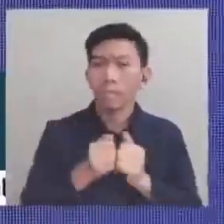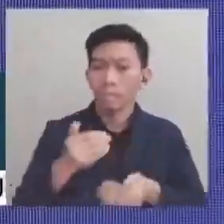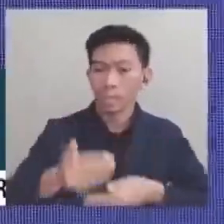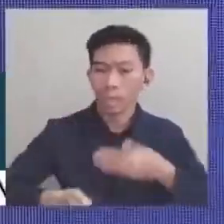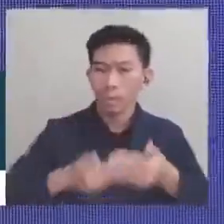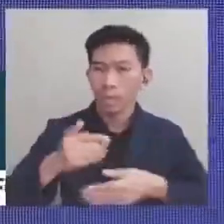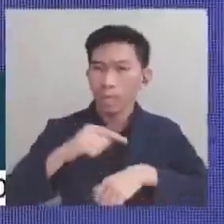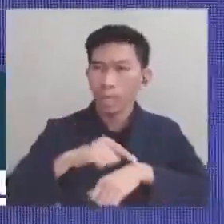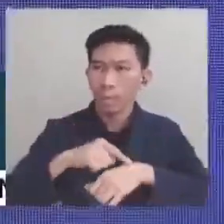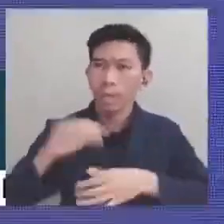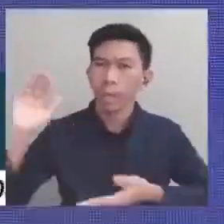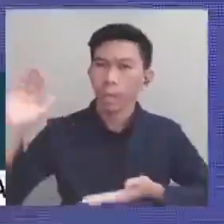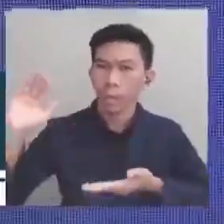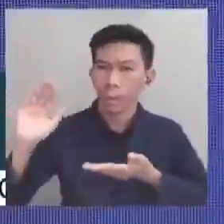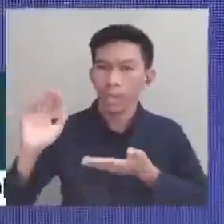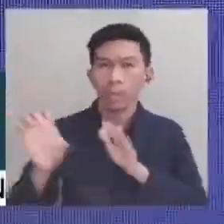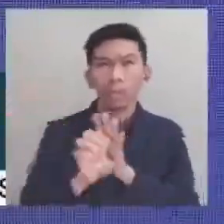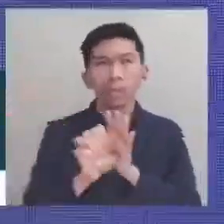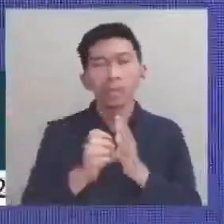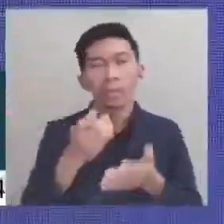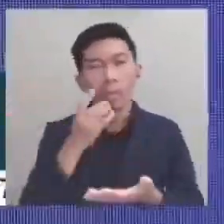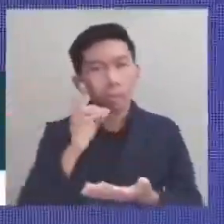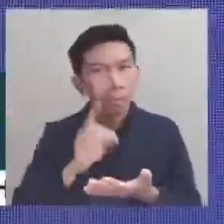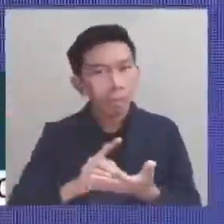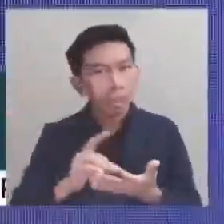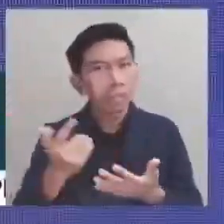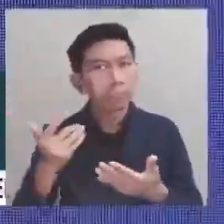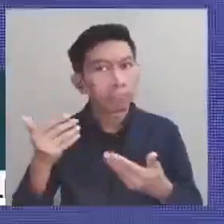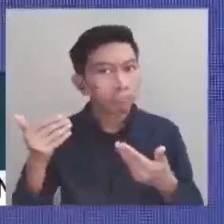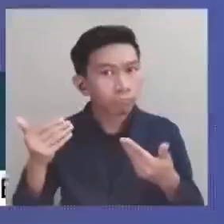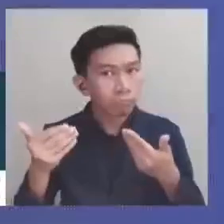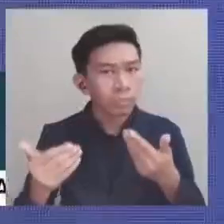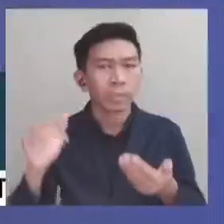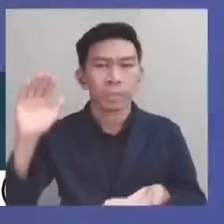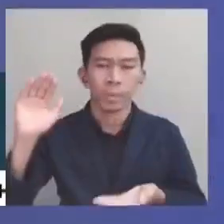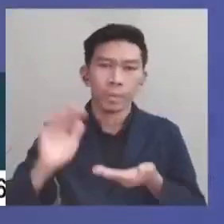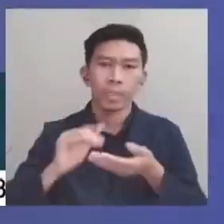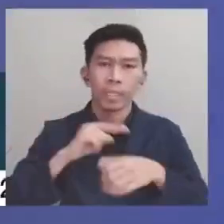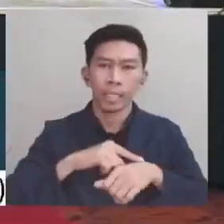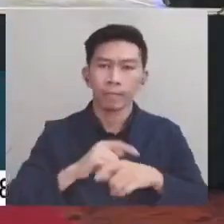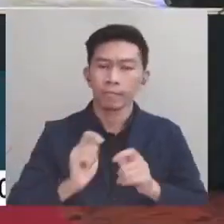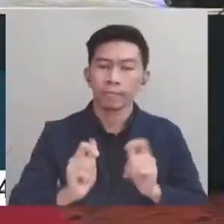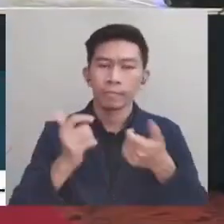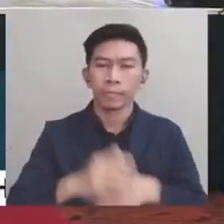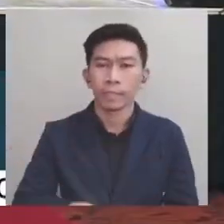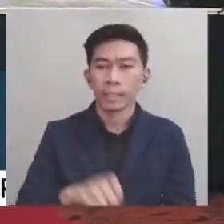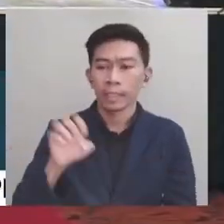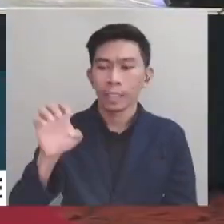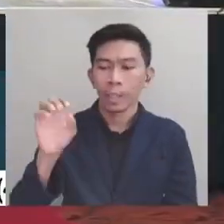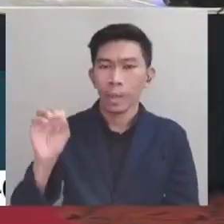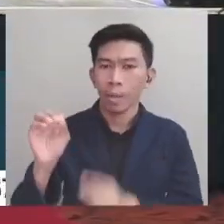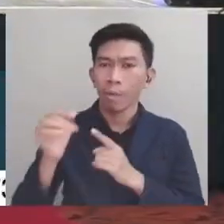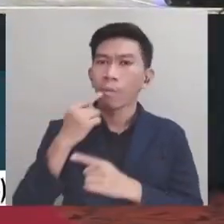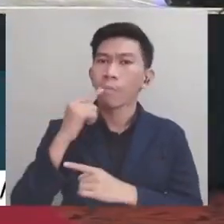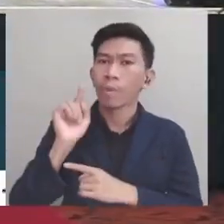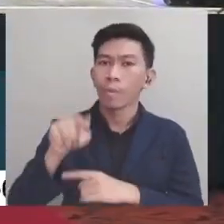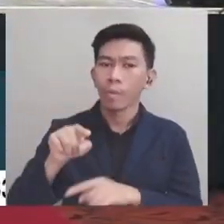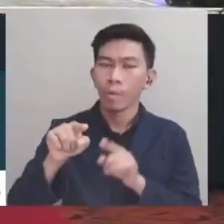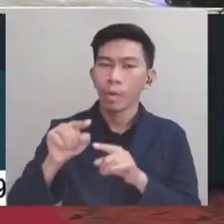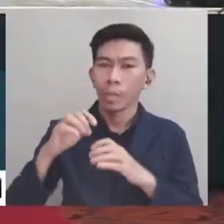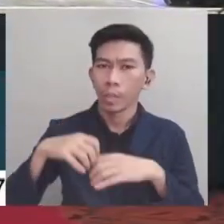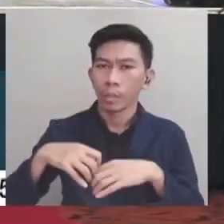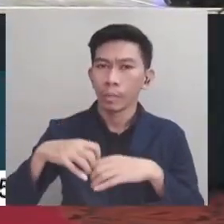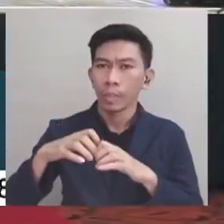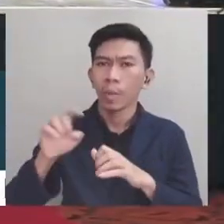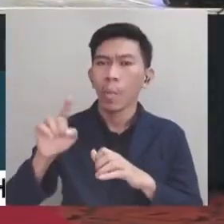for documents needed to start a business in the country. The EO also mandated the establishment of a one-stop action